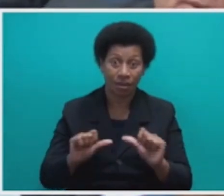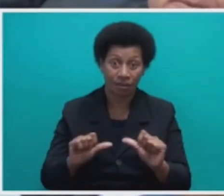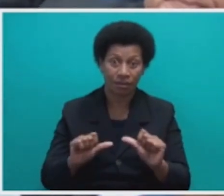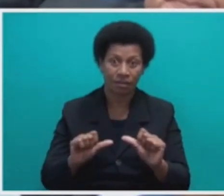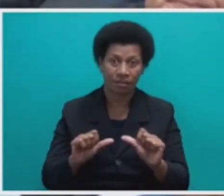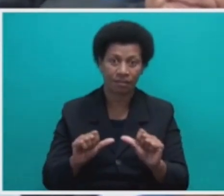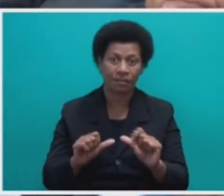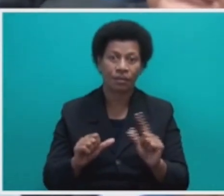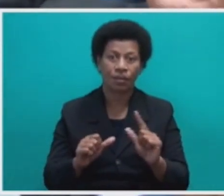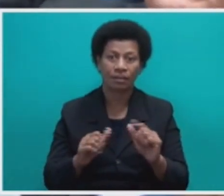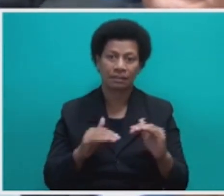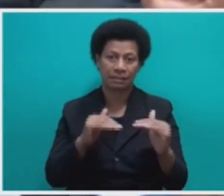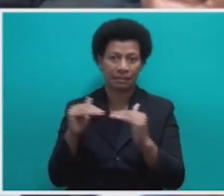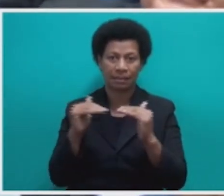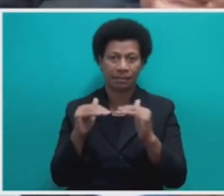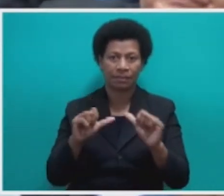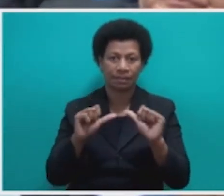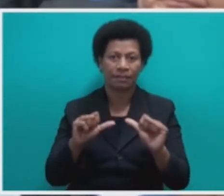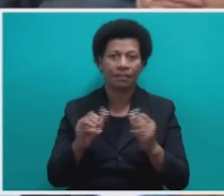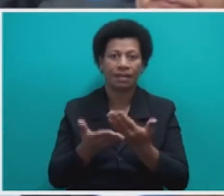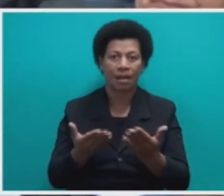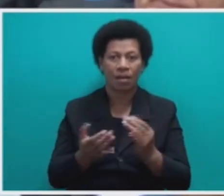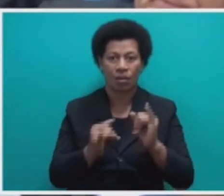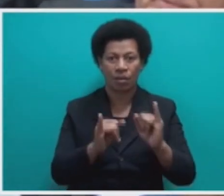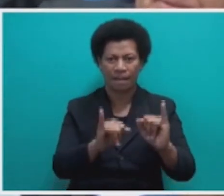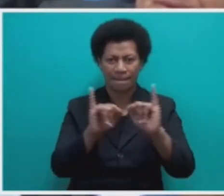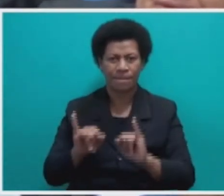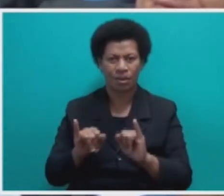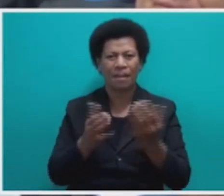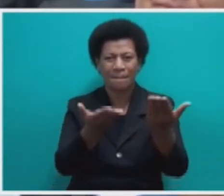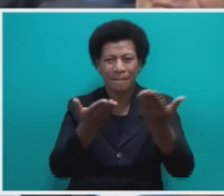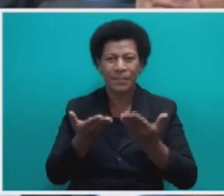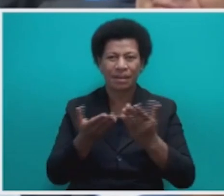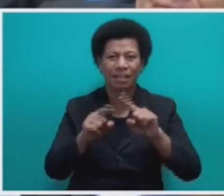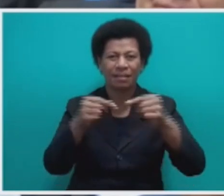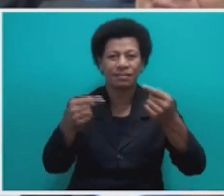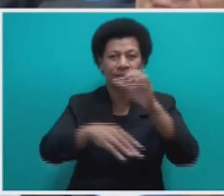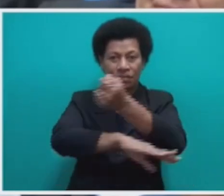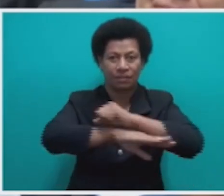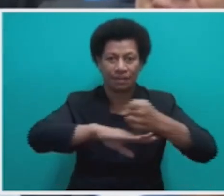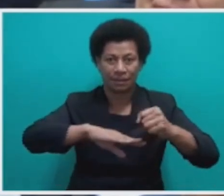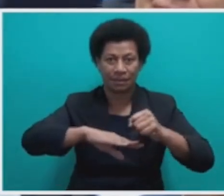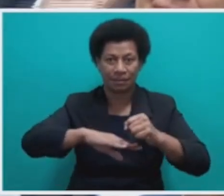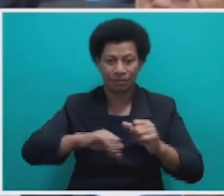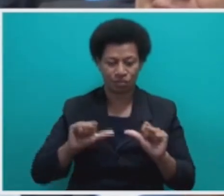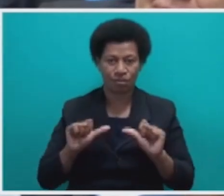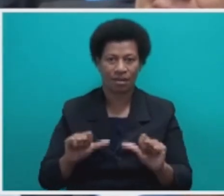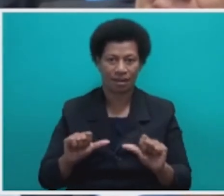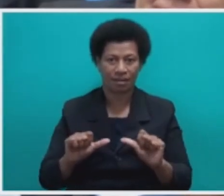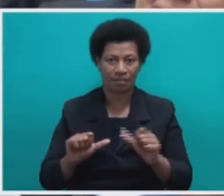is tariff protection, import duties, a tax on imports. So, of course,